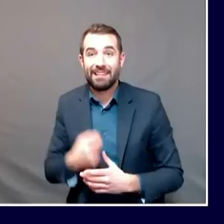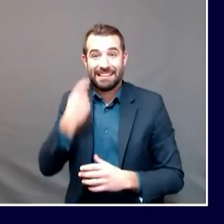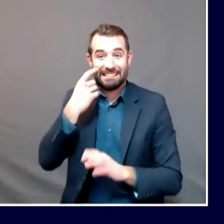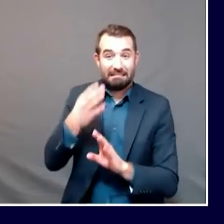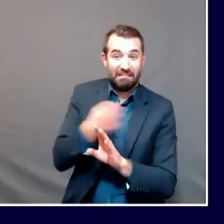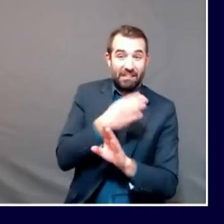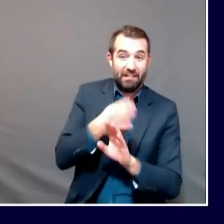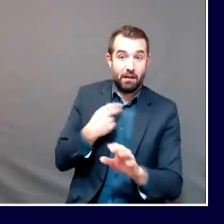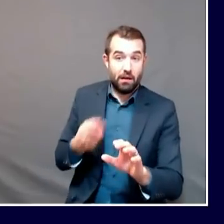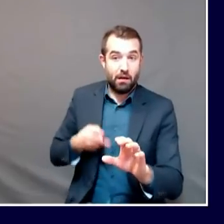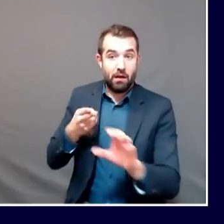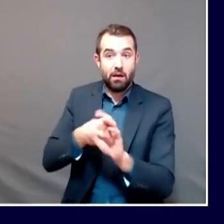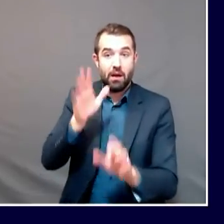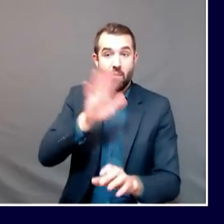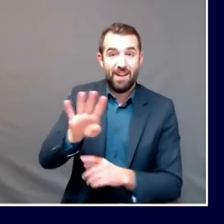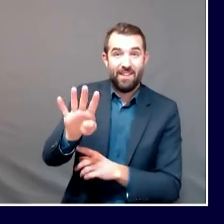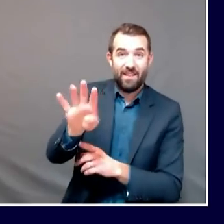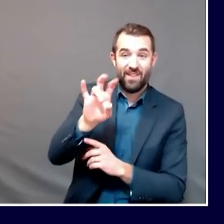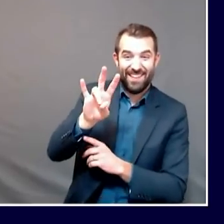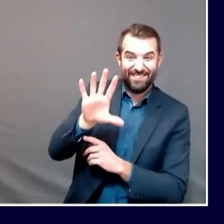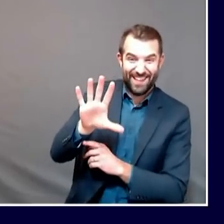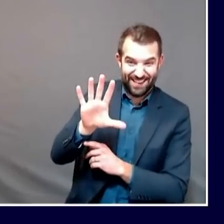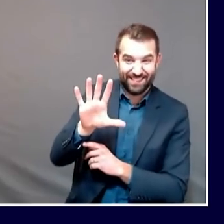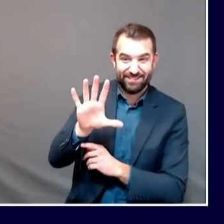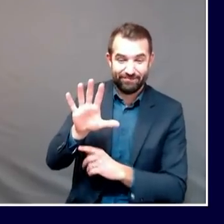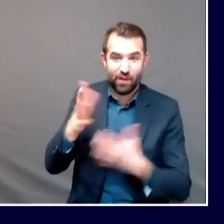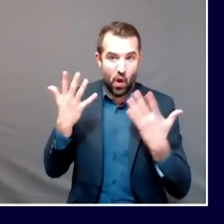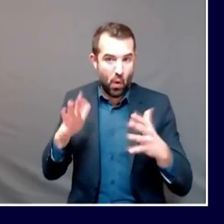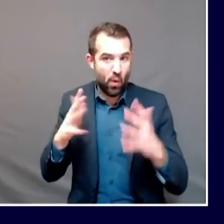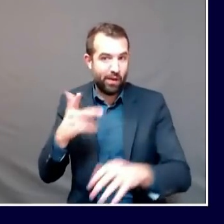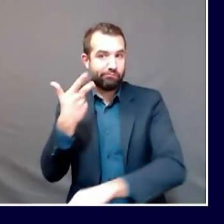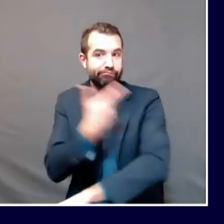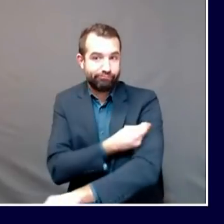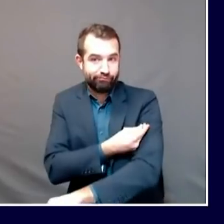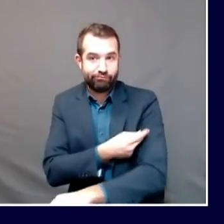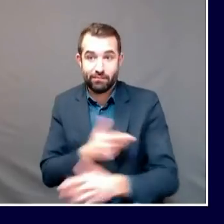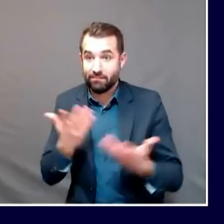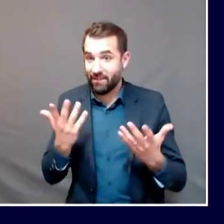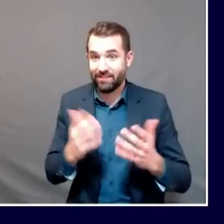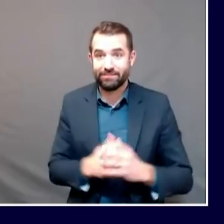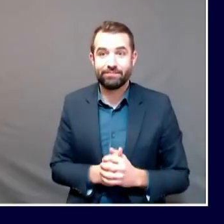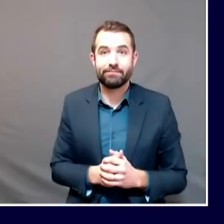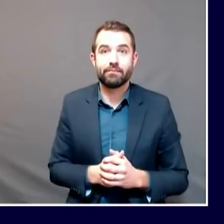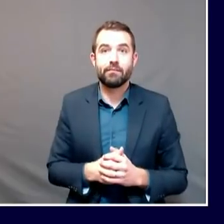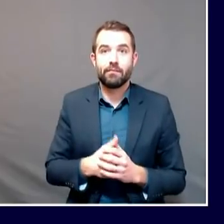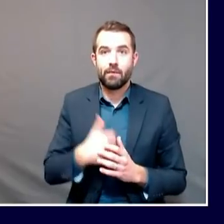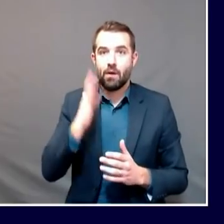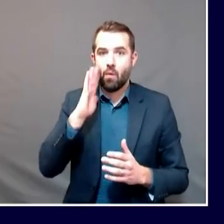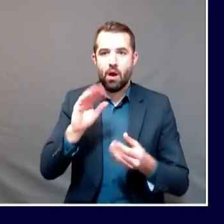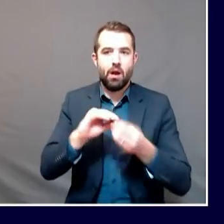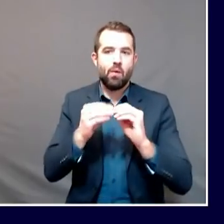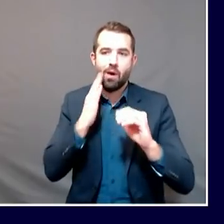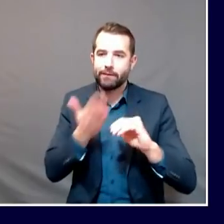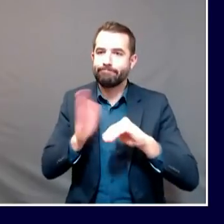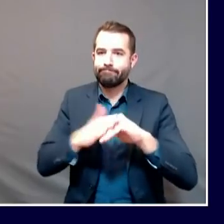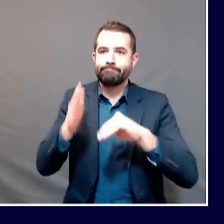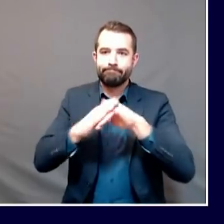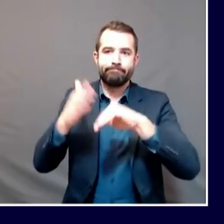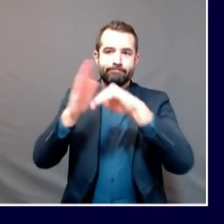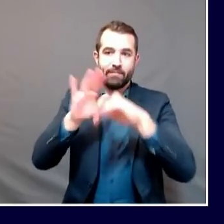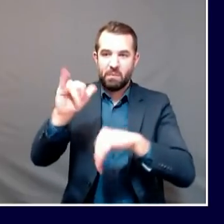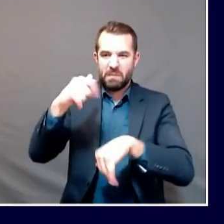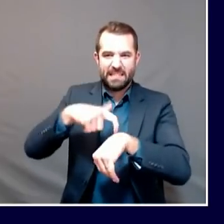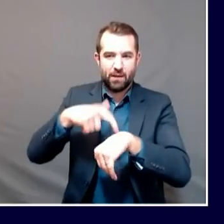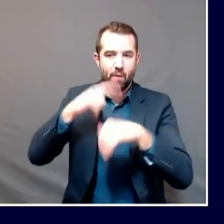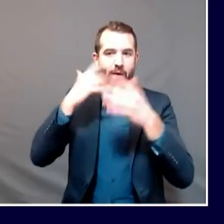475 people who have already been vaccinated for COVID-19, and that number will continue to rise. By the time we're done with this briefing, it will